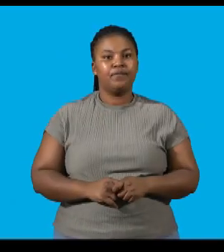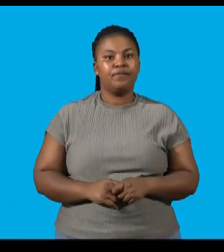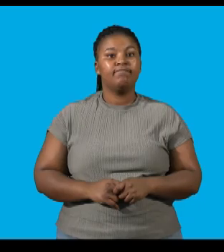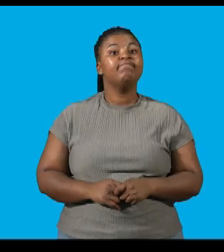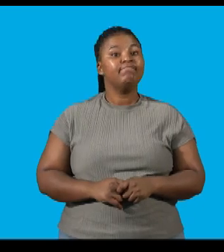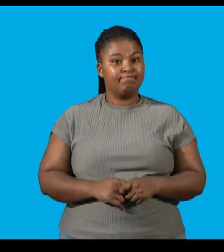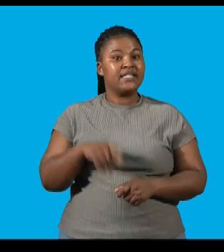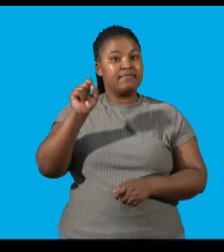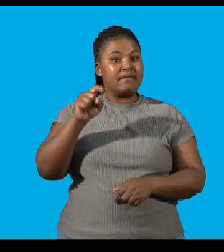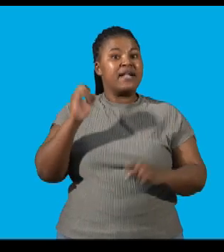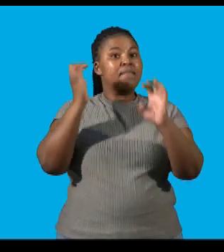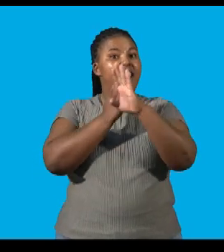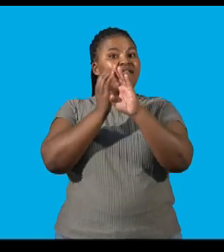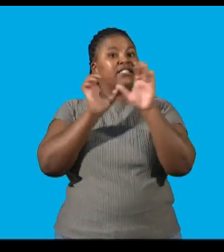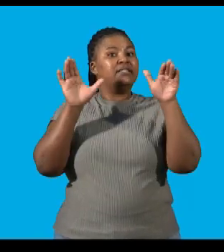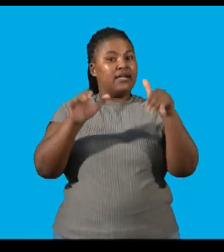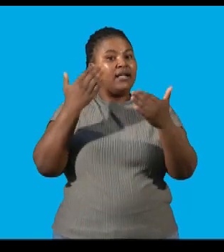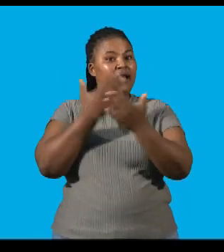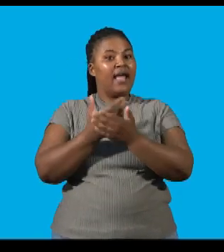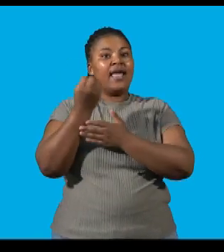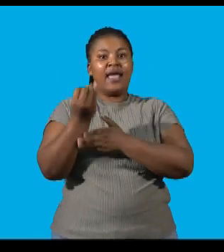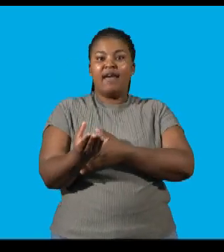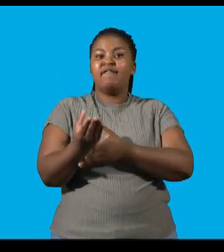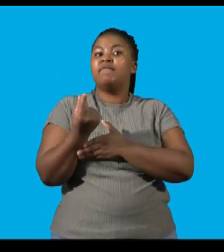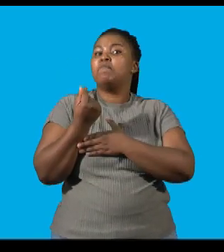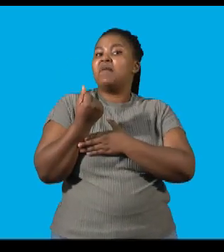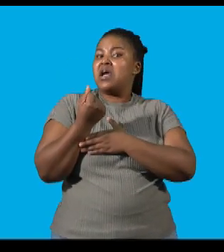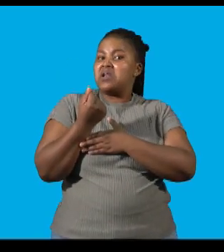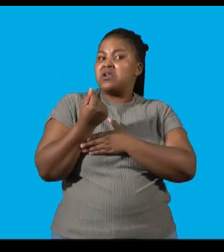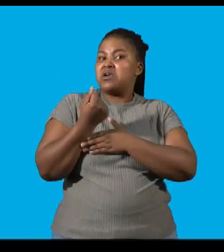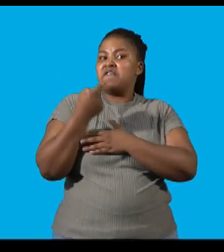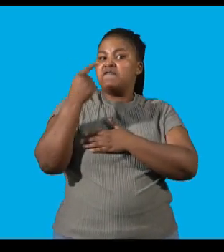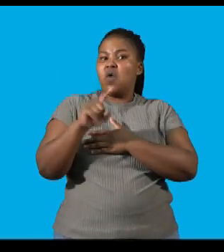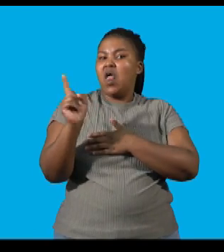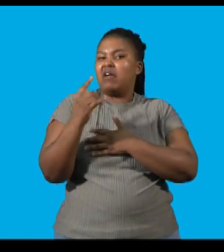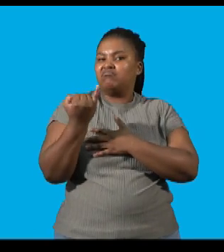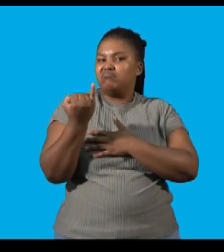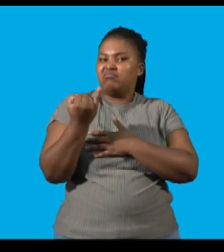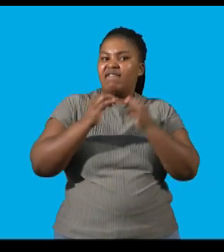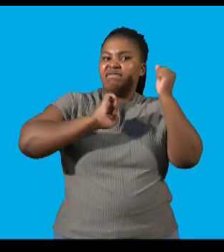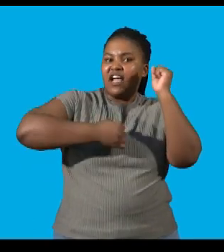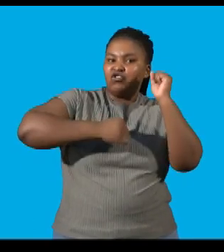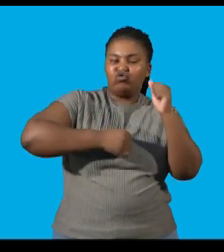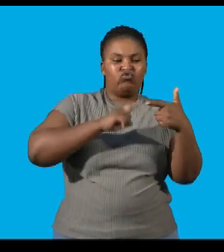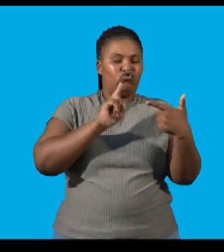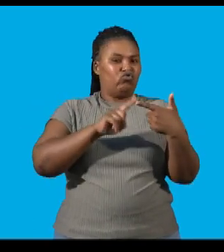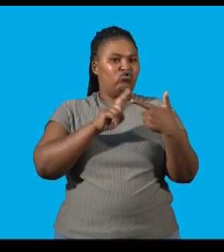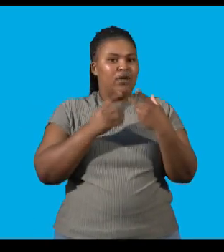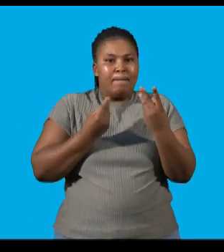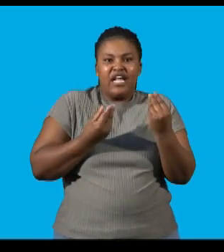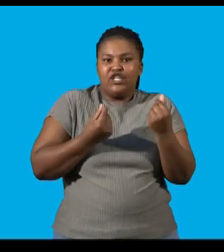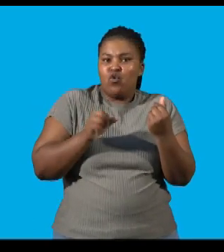in this partnership, the private sector can provide capital in the form of factories, the